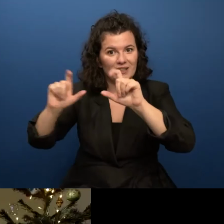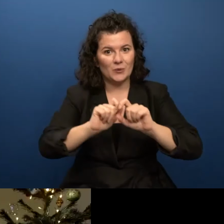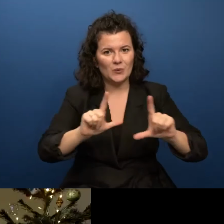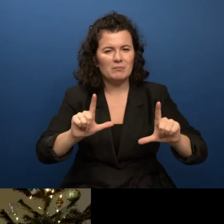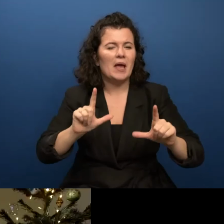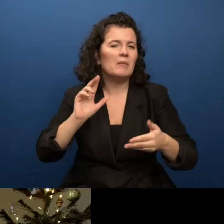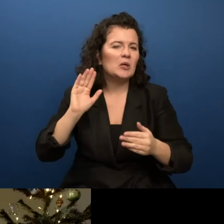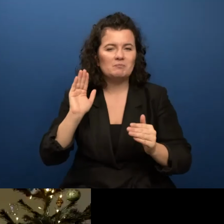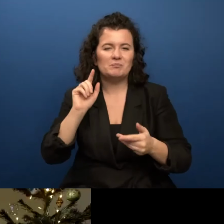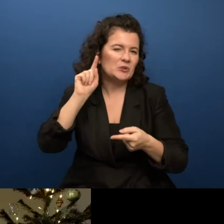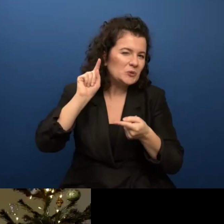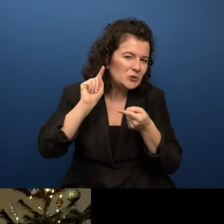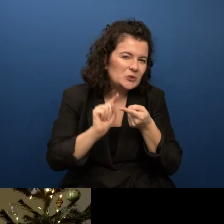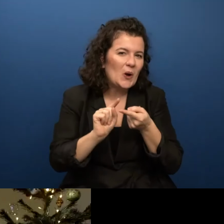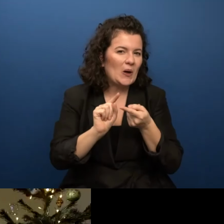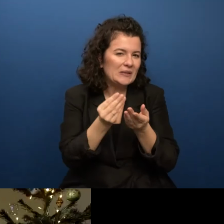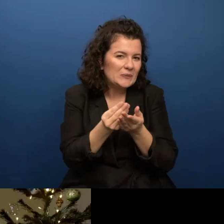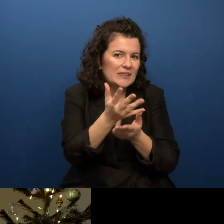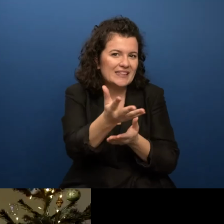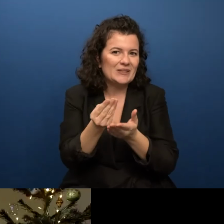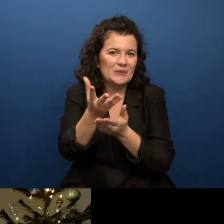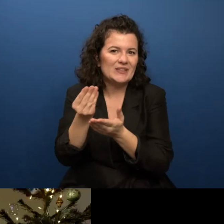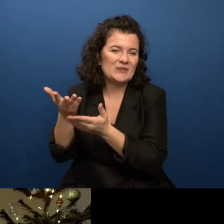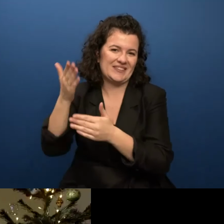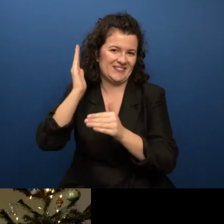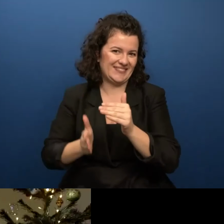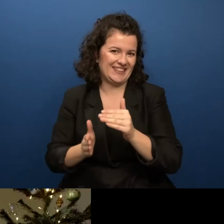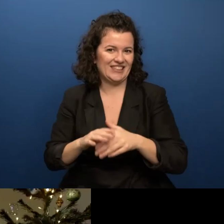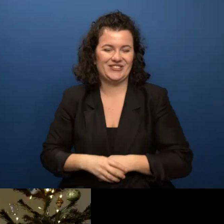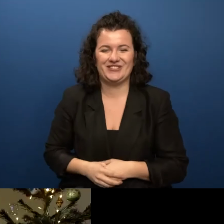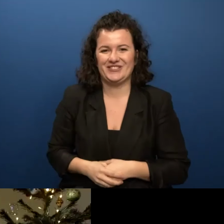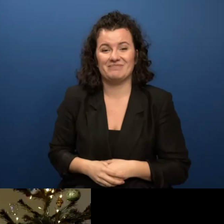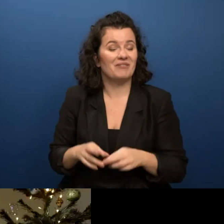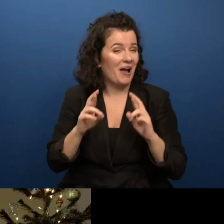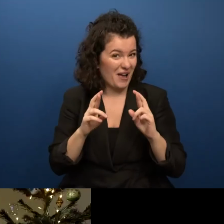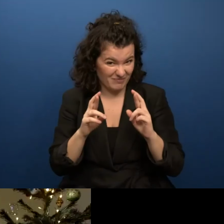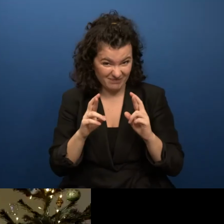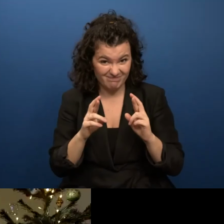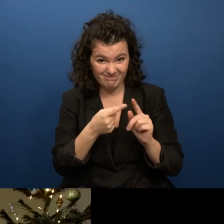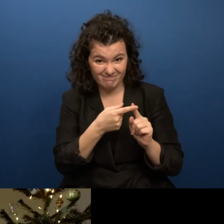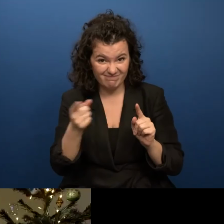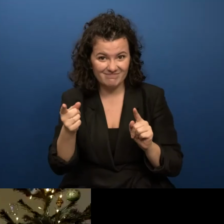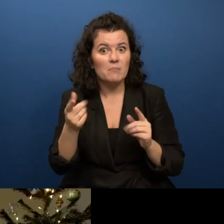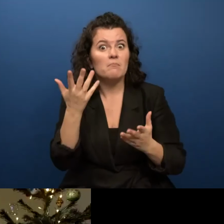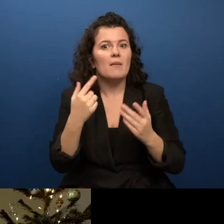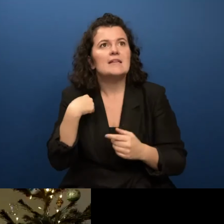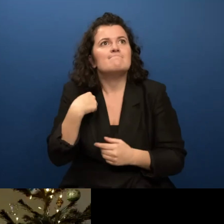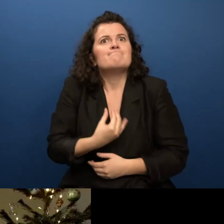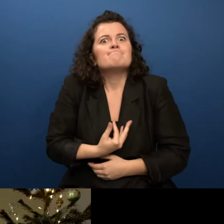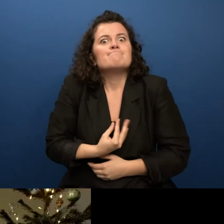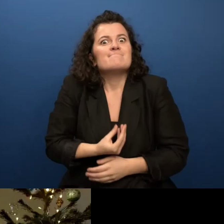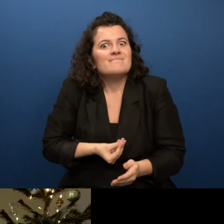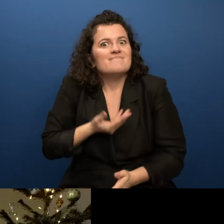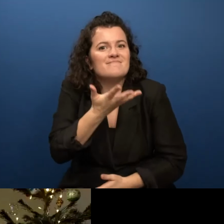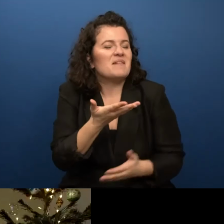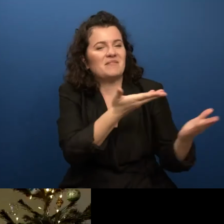very brief sentence, if that's okay, just to give the opportunity for everyone to say something if they would like to. I understand one